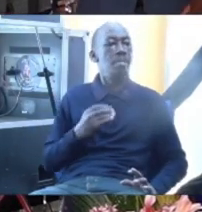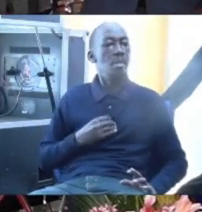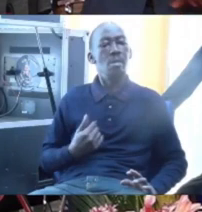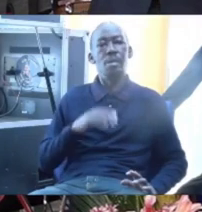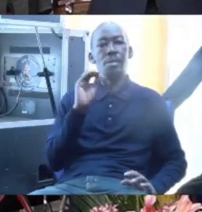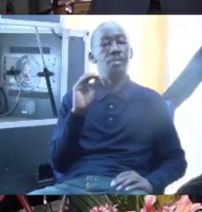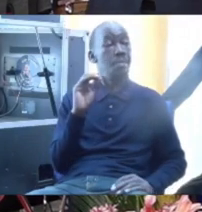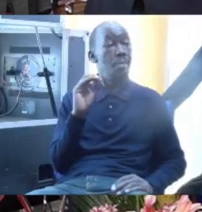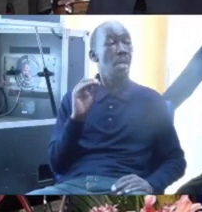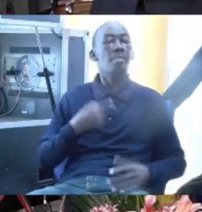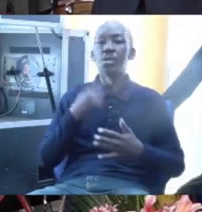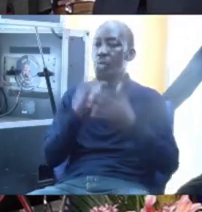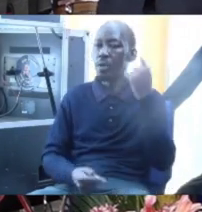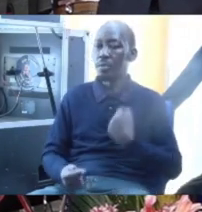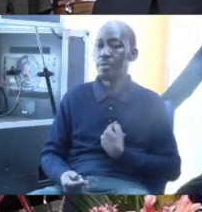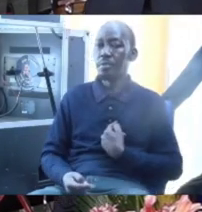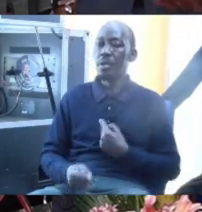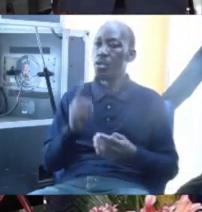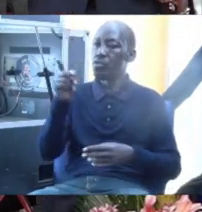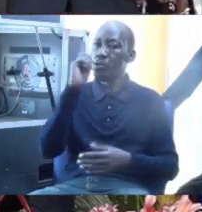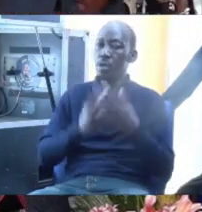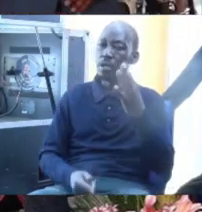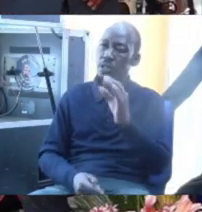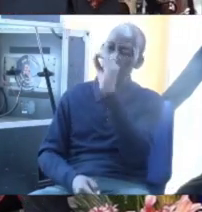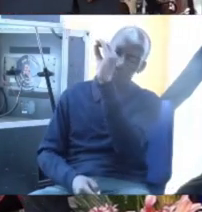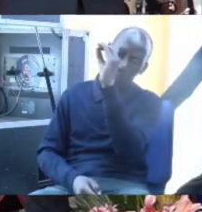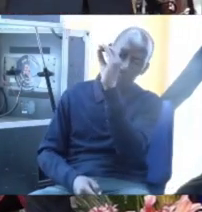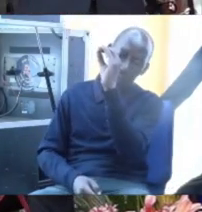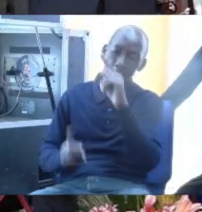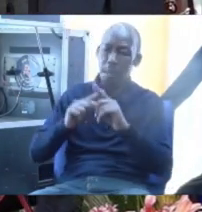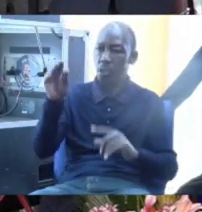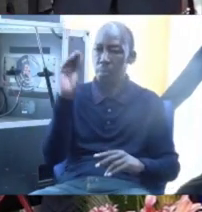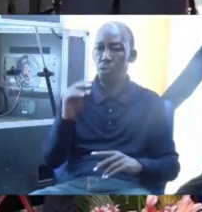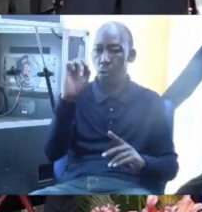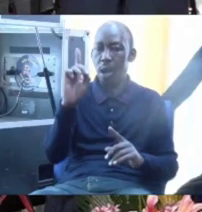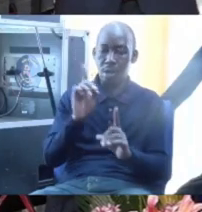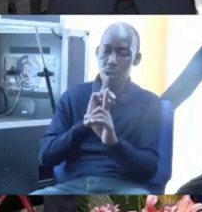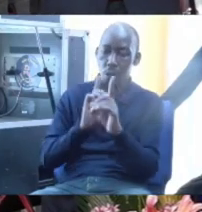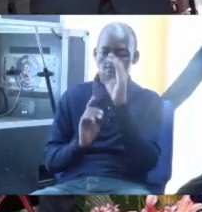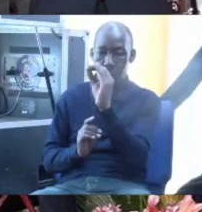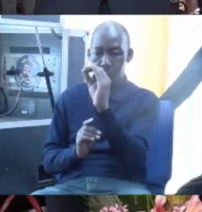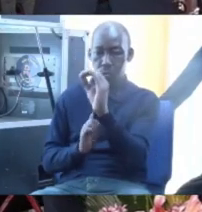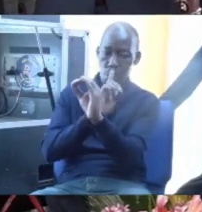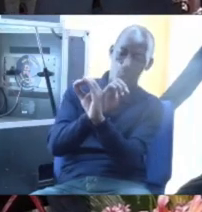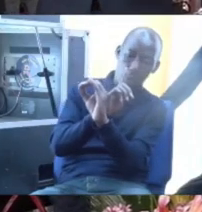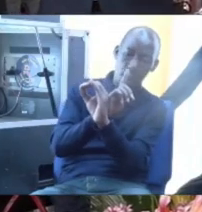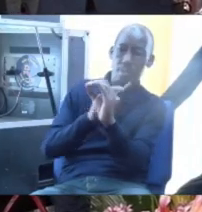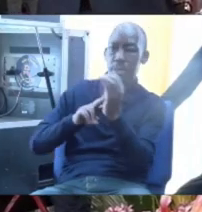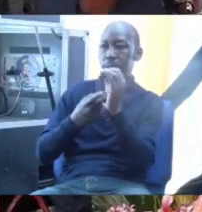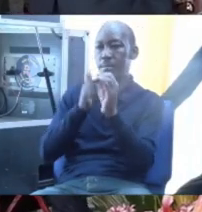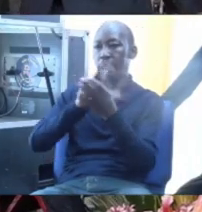Zero. You are a what? Sufuri. You are a what? Sufuri. But you put one next to a zero. Lakini ukiongeza moja kwa it is